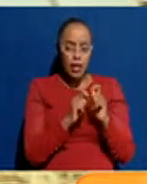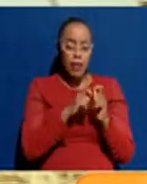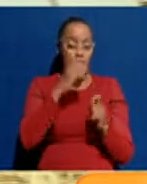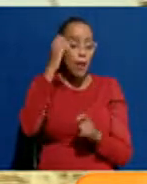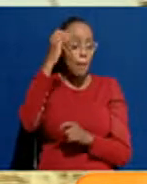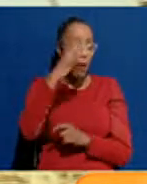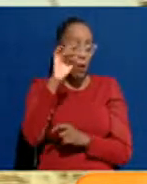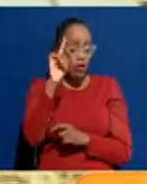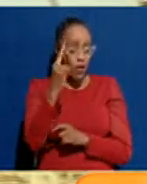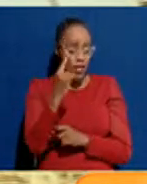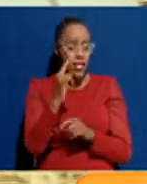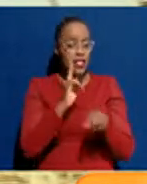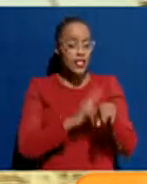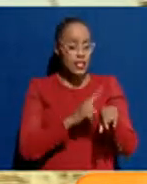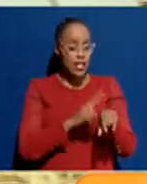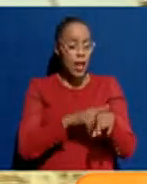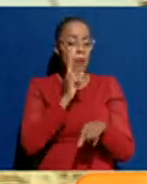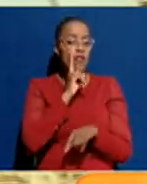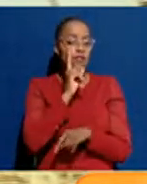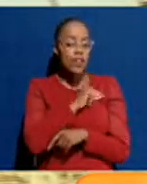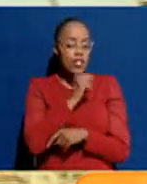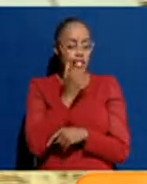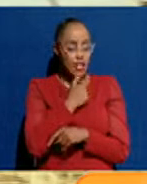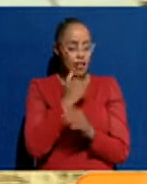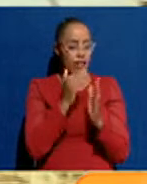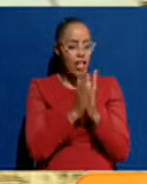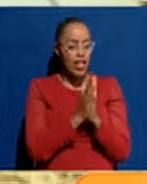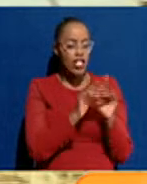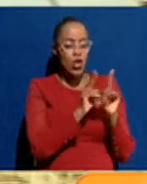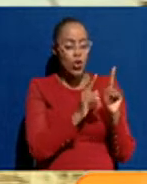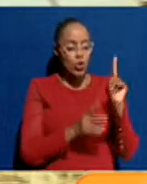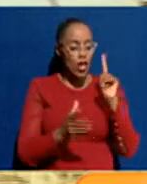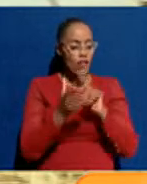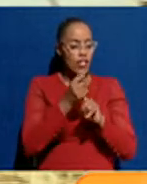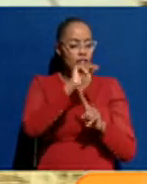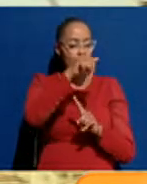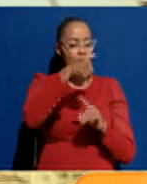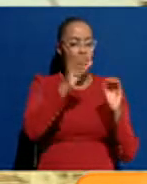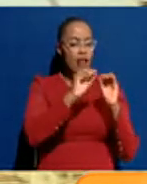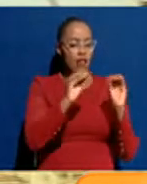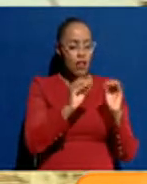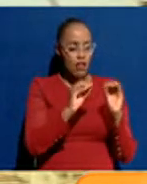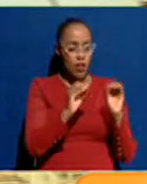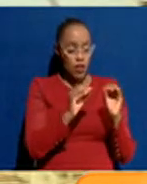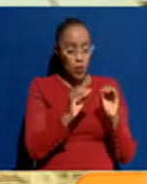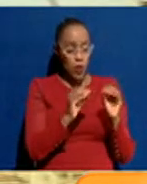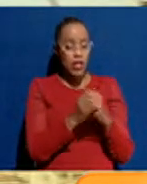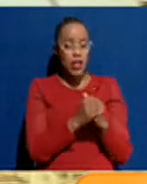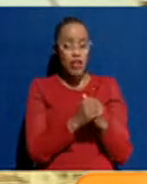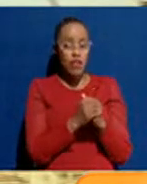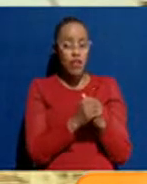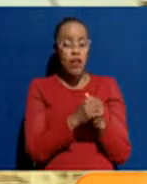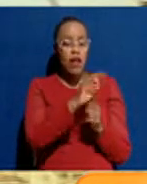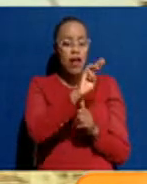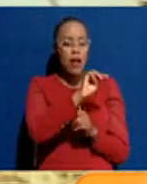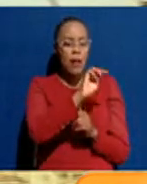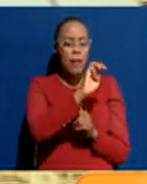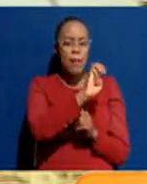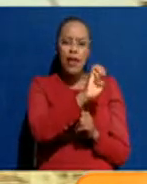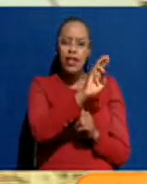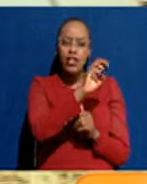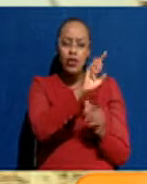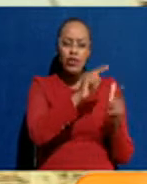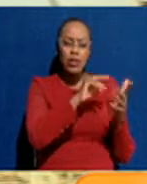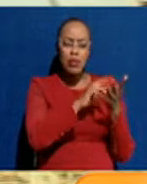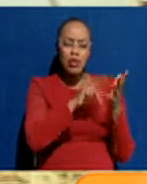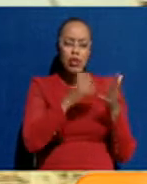of all. Once they have completed it and it has not met the demand, they use what is called the merit order. Merit order means bring in